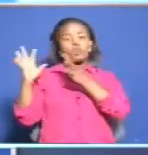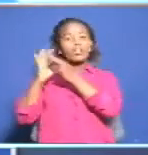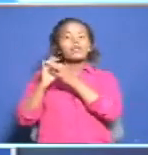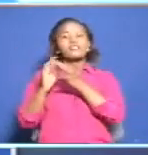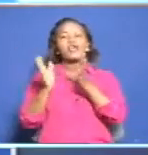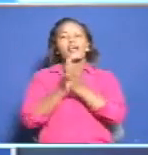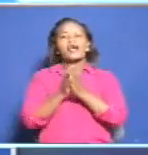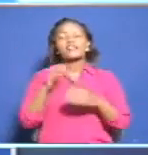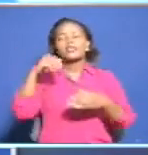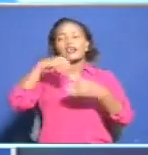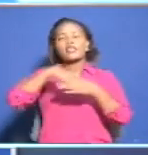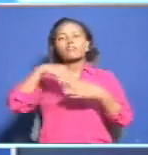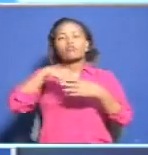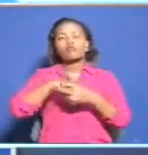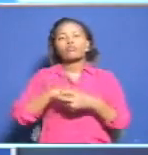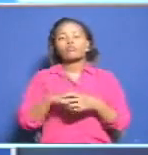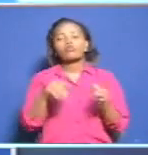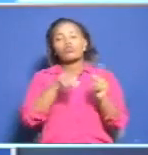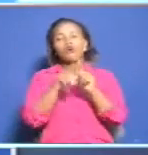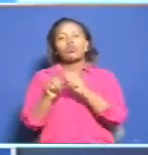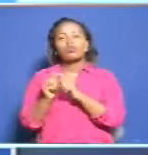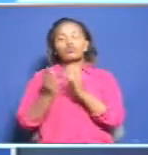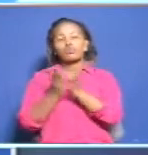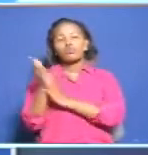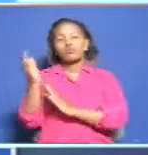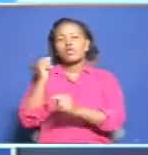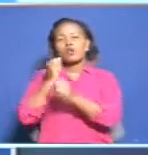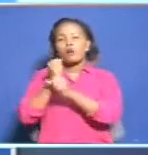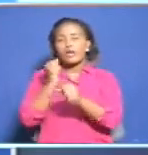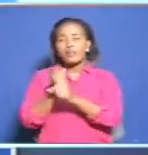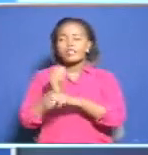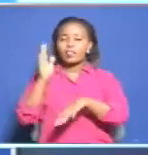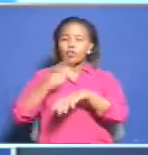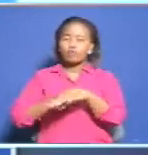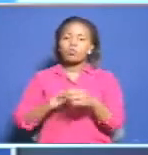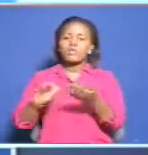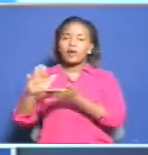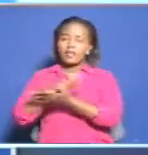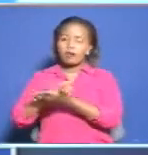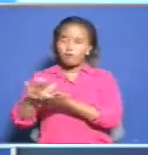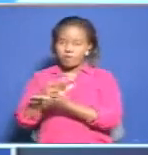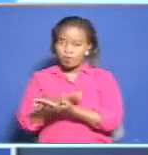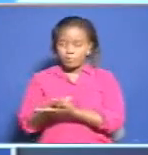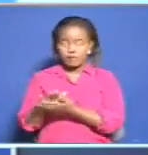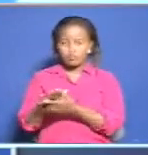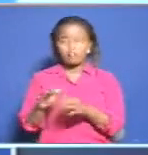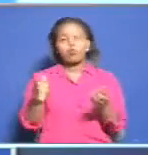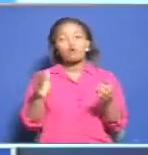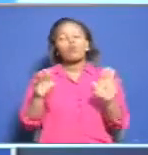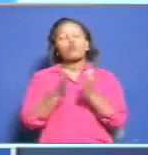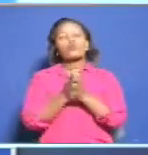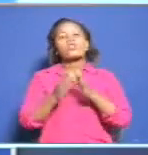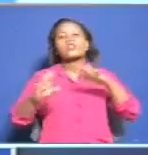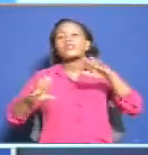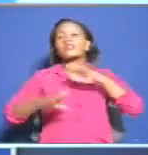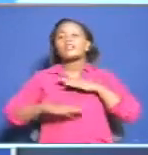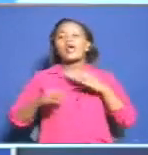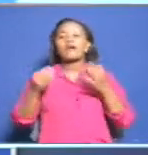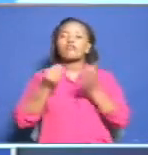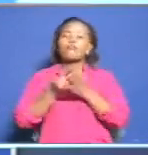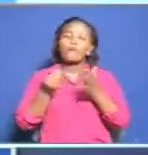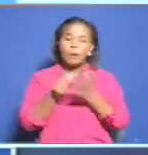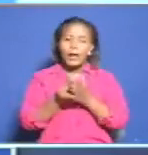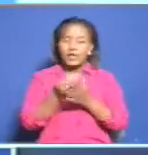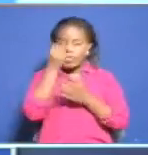and inclusion in an operating environment with adequate resources in an effort to